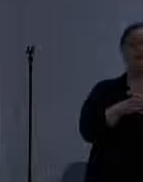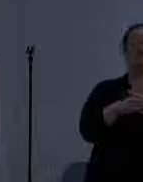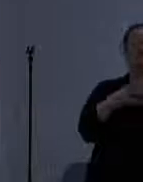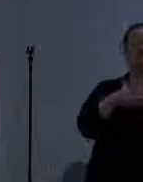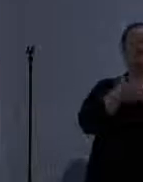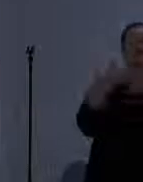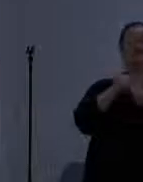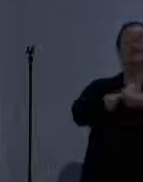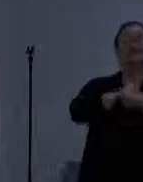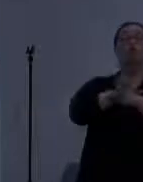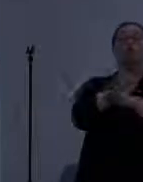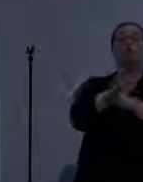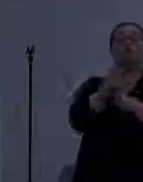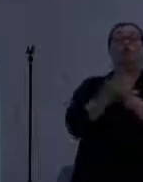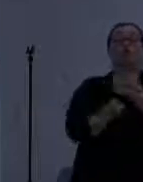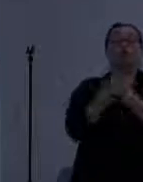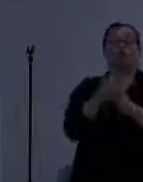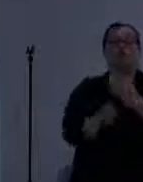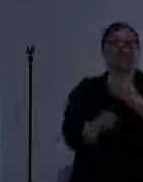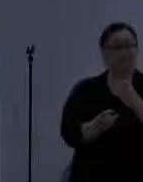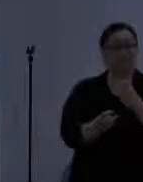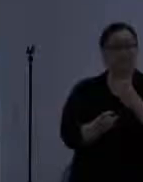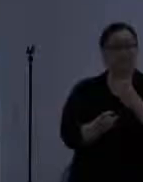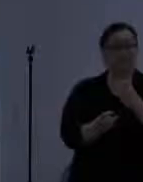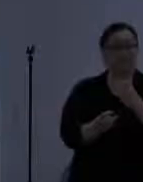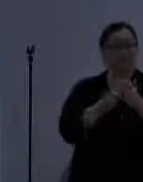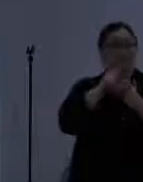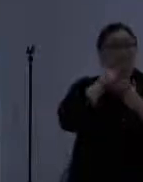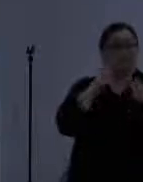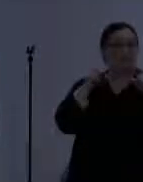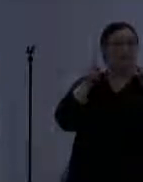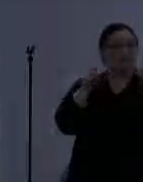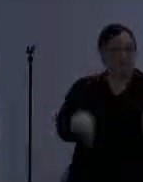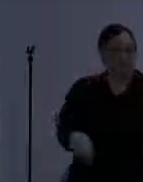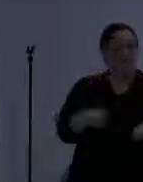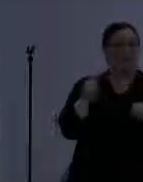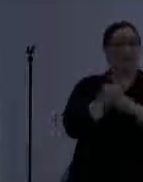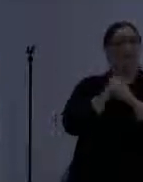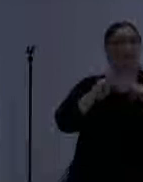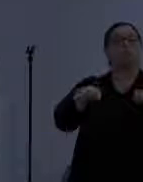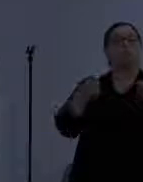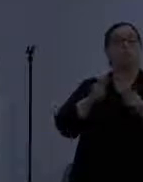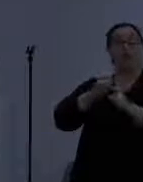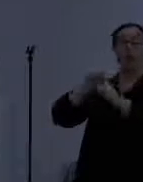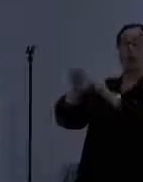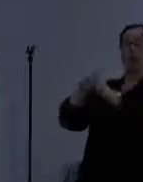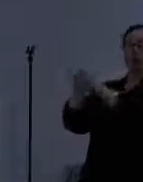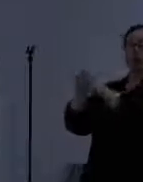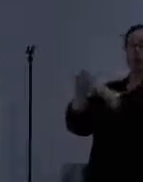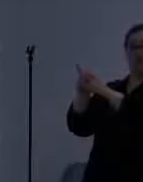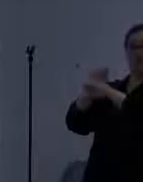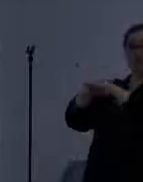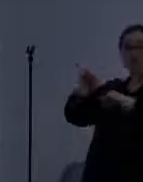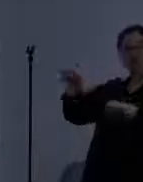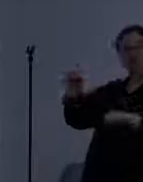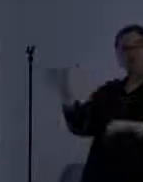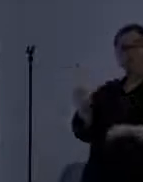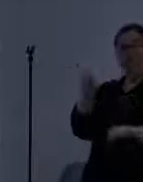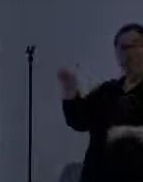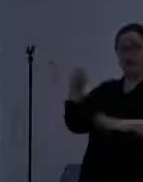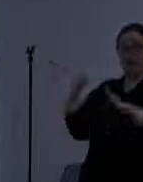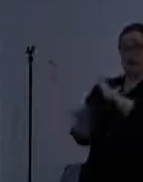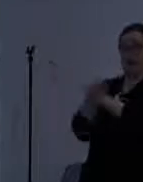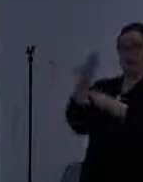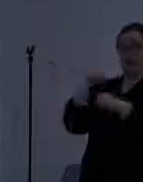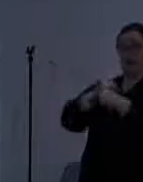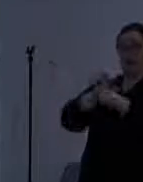issues that the NDIS Commission will start making provider alerts to providers about those issues and what their obligations are. And